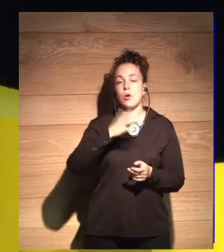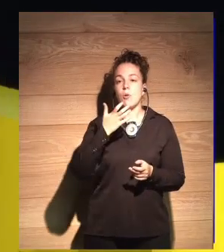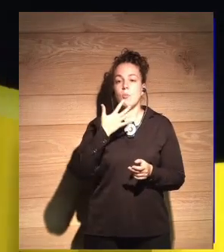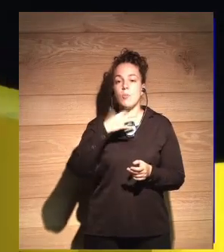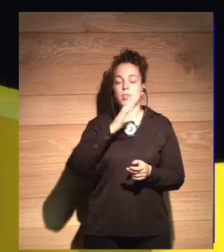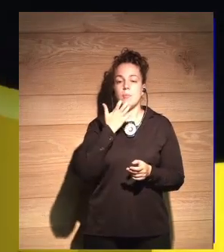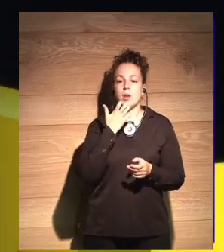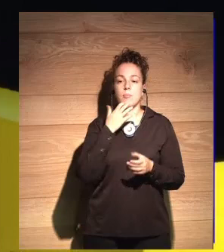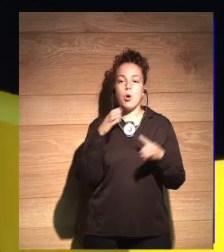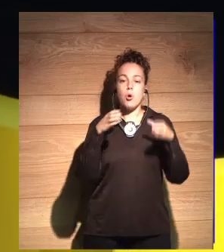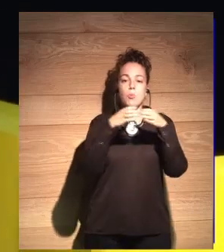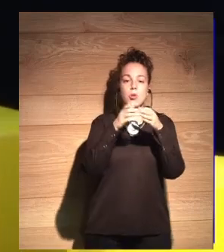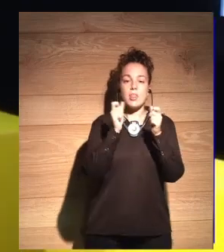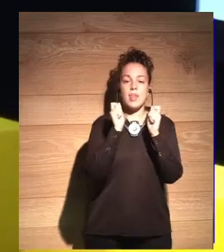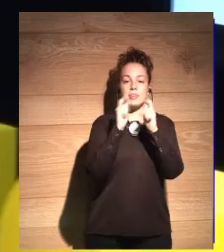things that work for them?